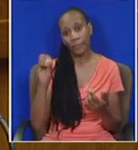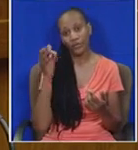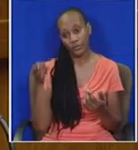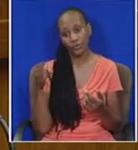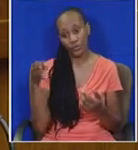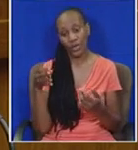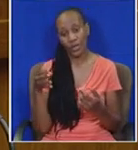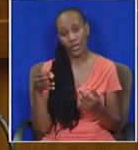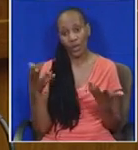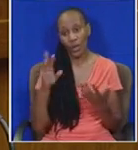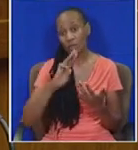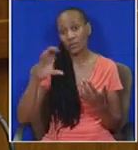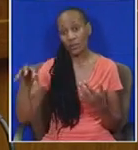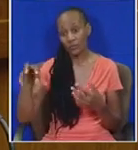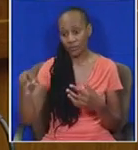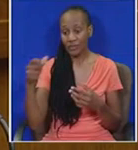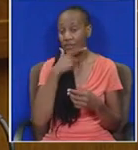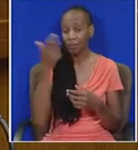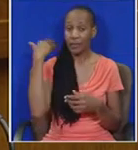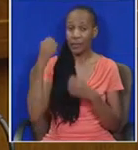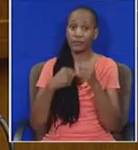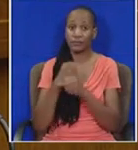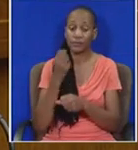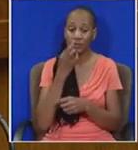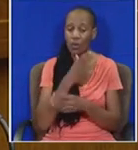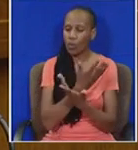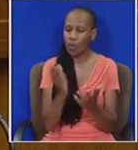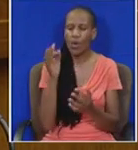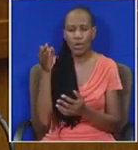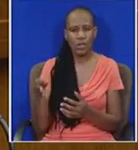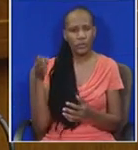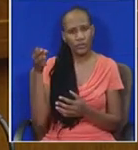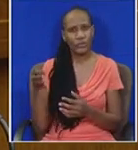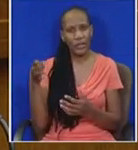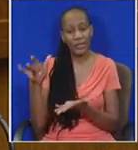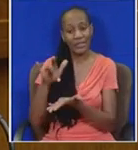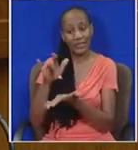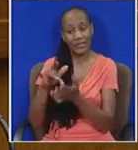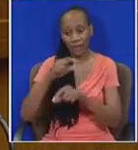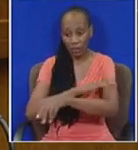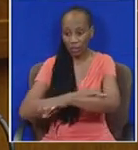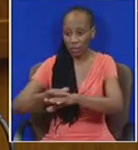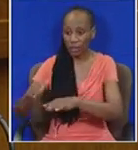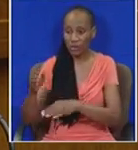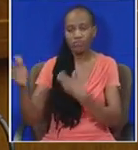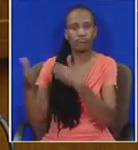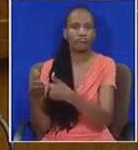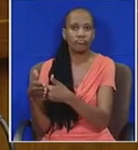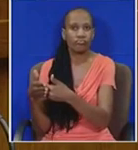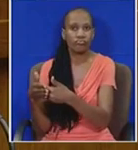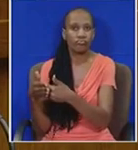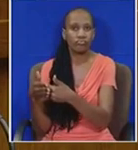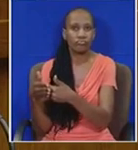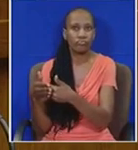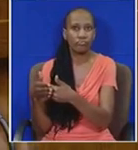in December last year to suspend all trains running on the Central Line in Cape Town, which services